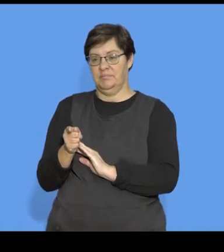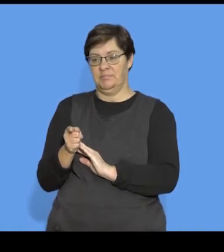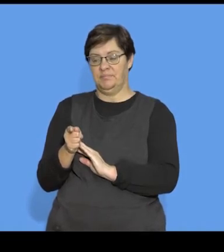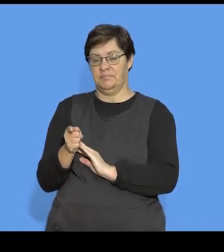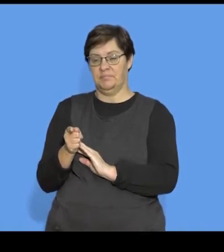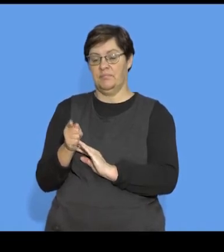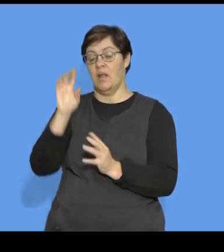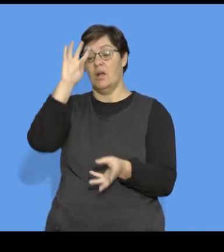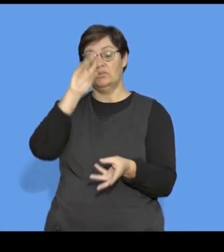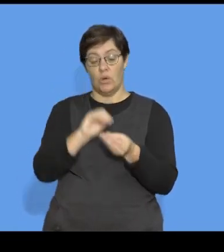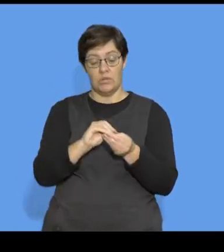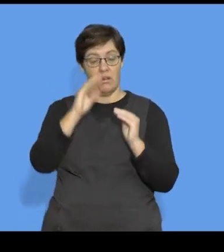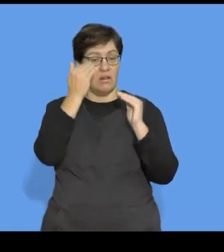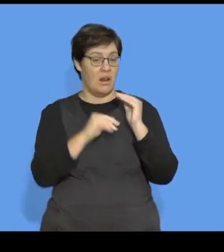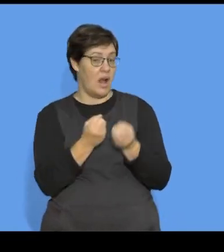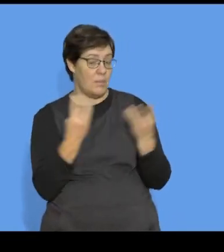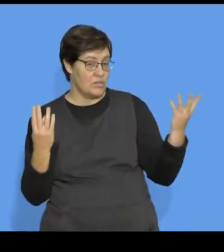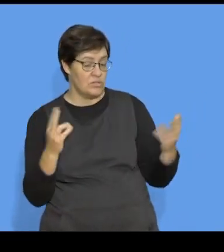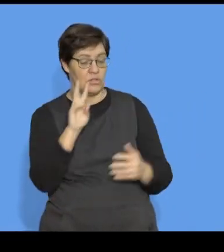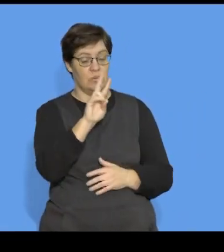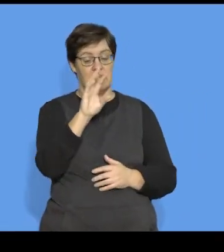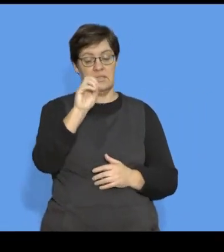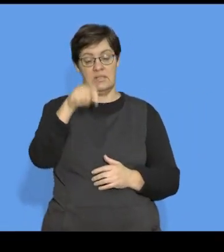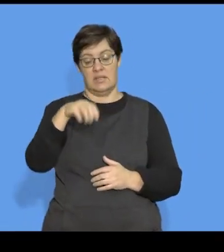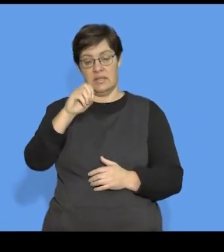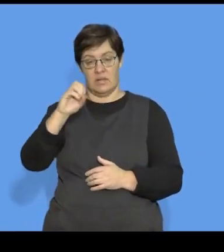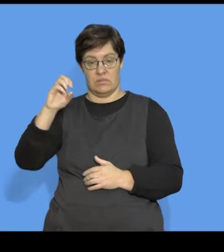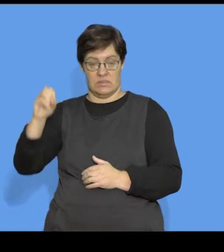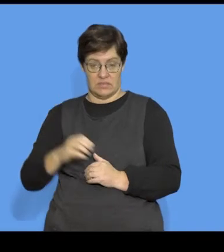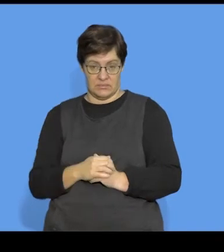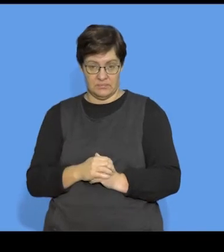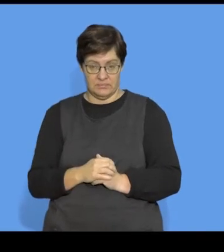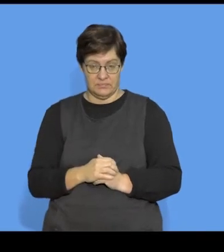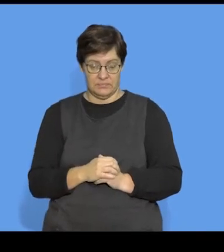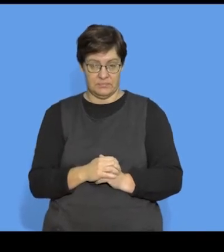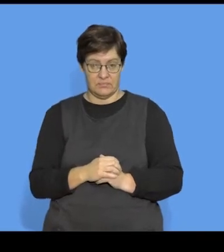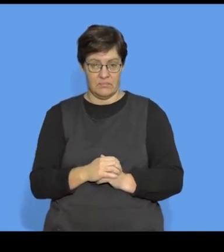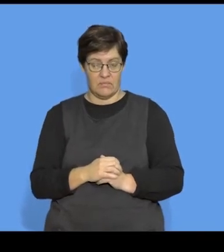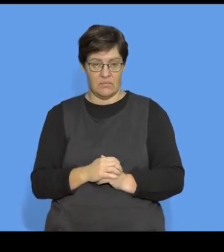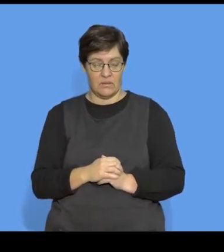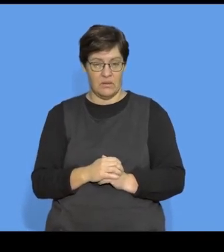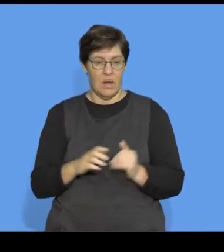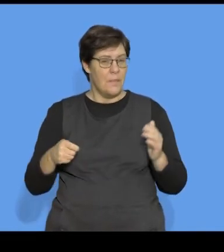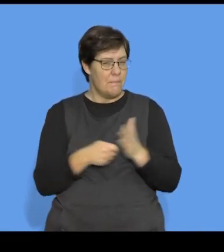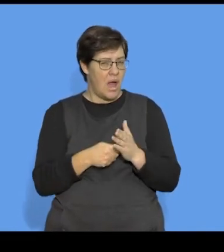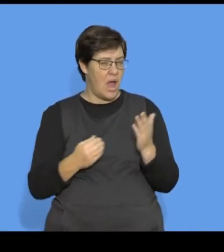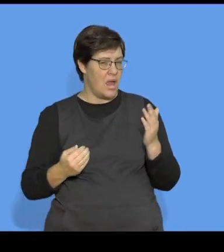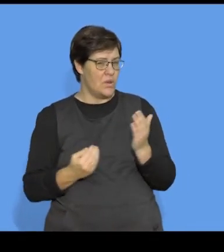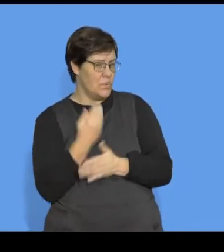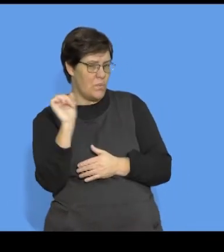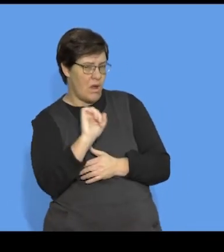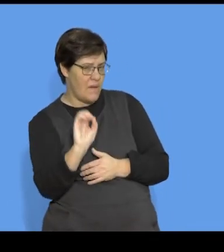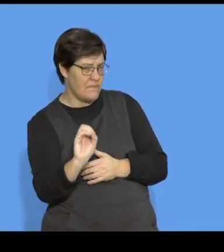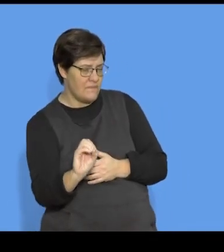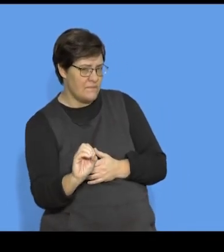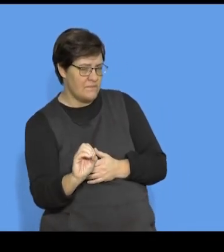vehicle had a total depreciation of 20,000 Rand. Right, did we buy a new vehicle? Let's